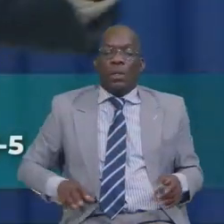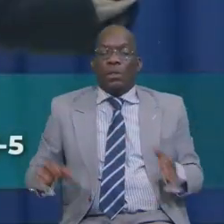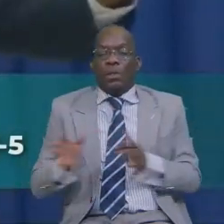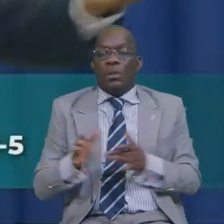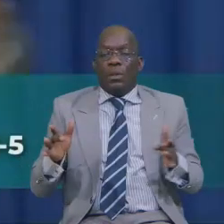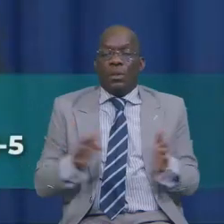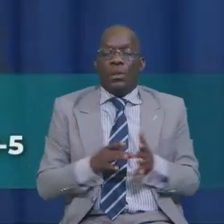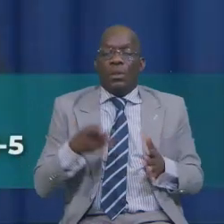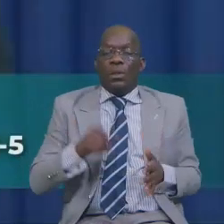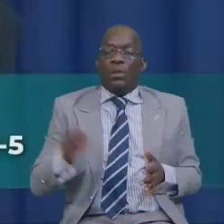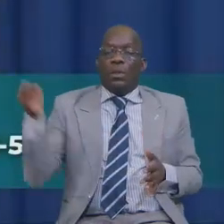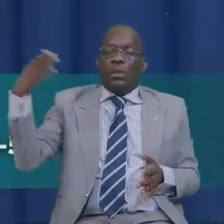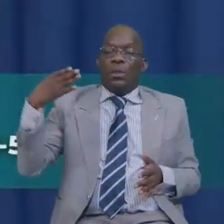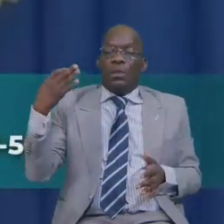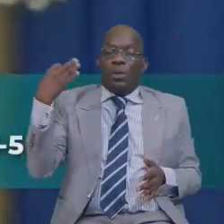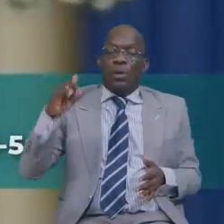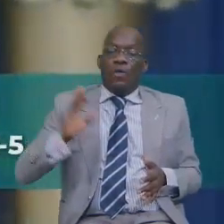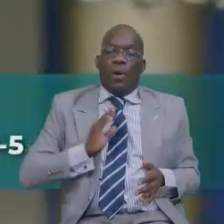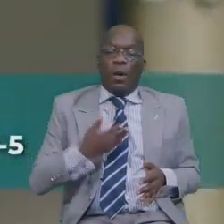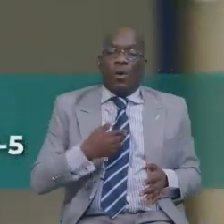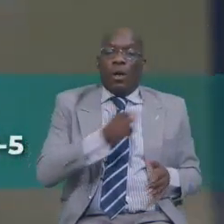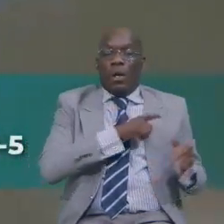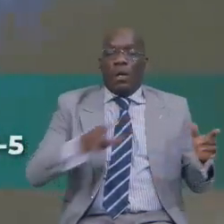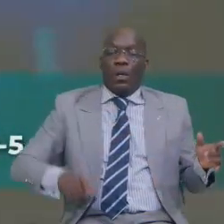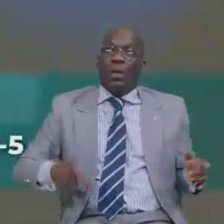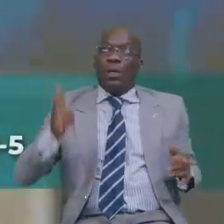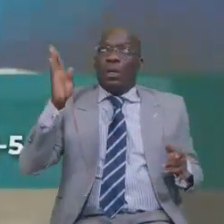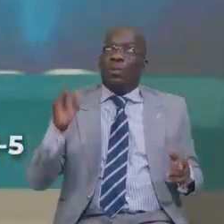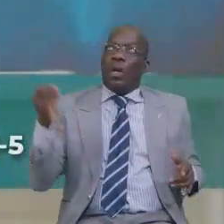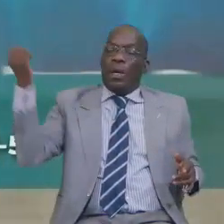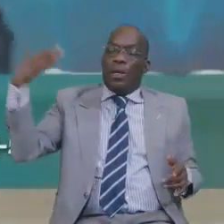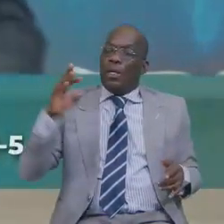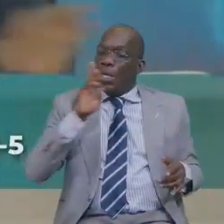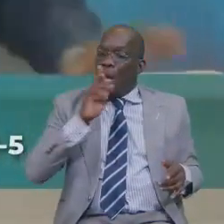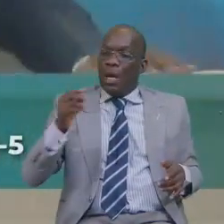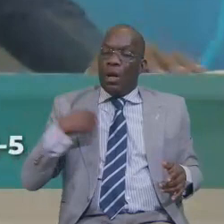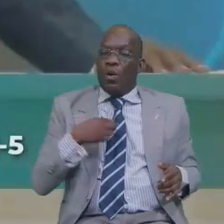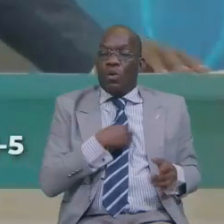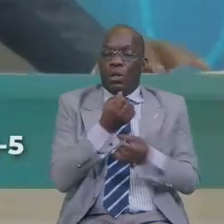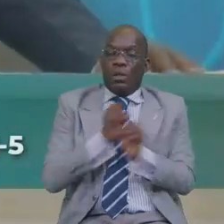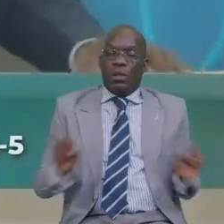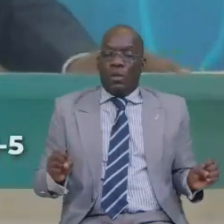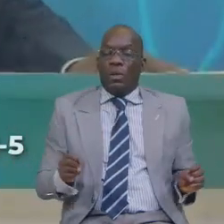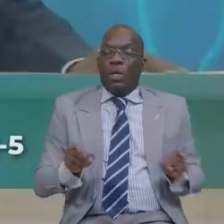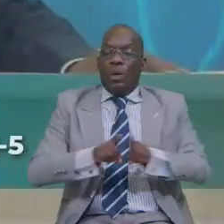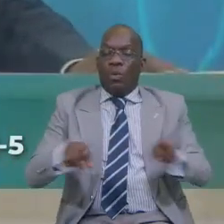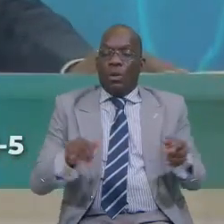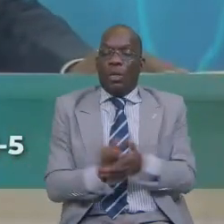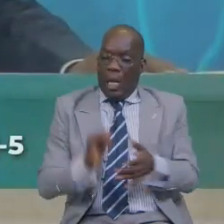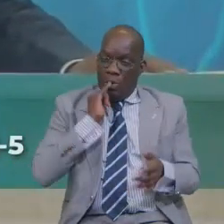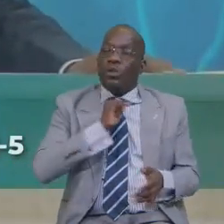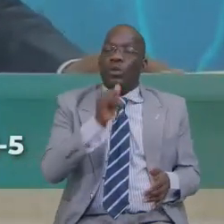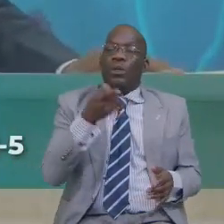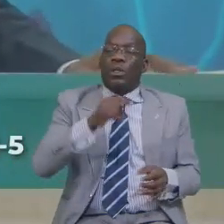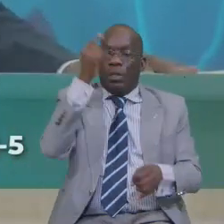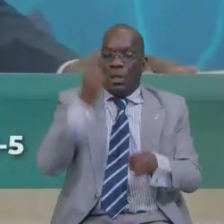grace of our Lord. By grace are we saved But that's not the end. By the grace of